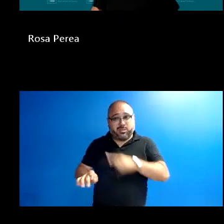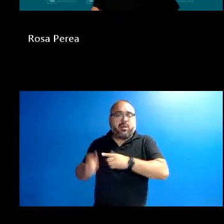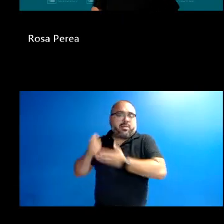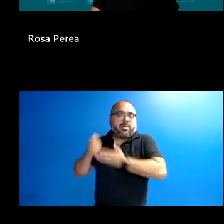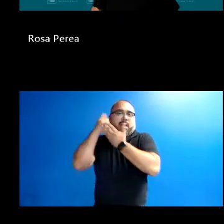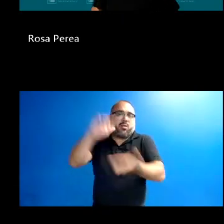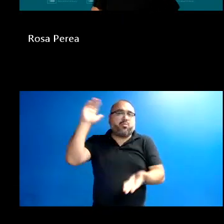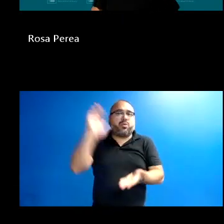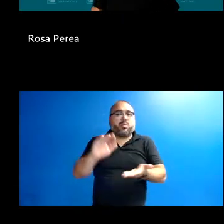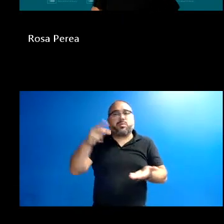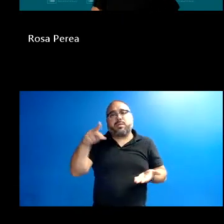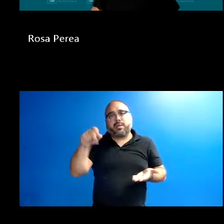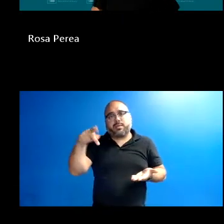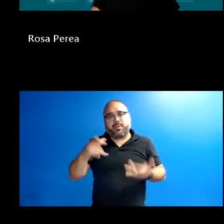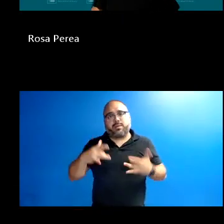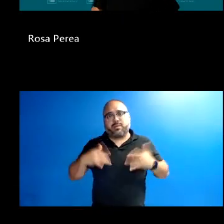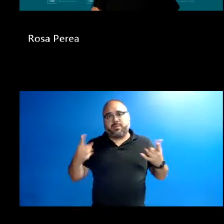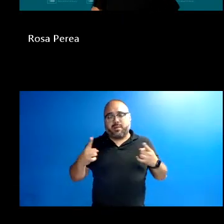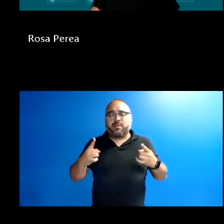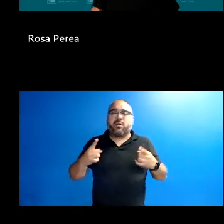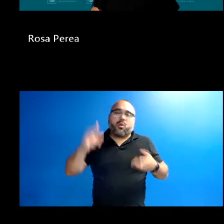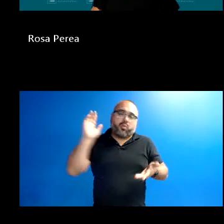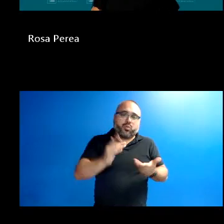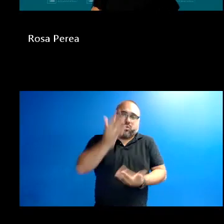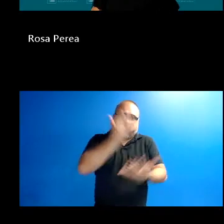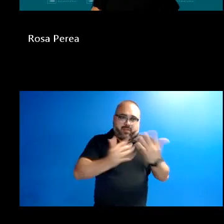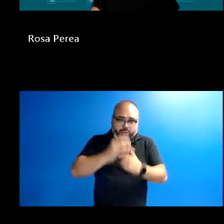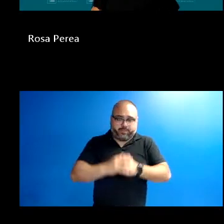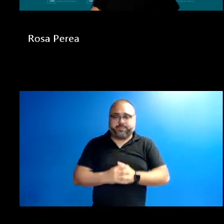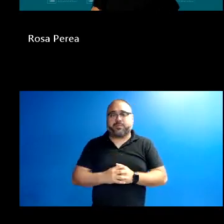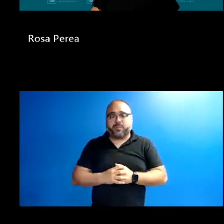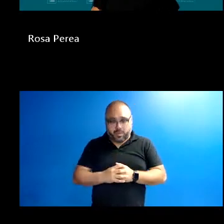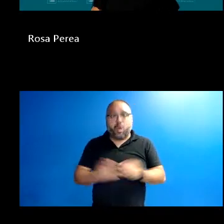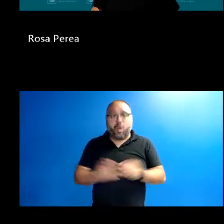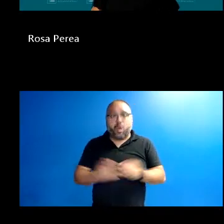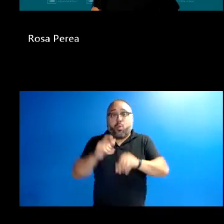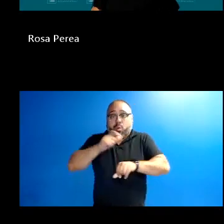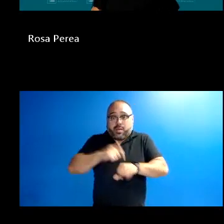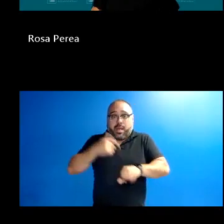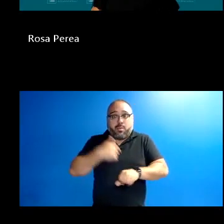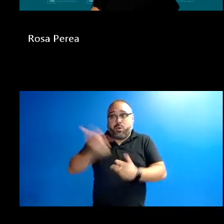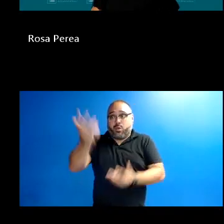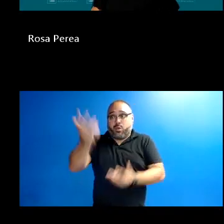of wildfires being sparked by the grid. And as we reduce that risk, we use PSPS